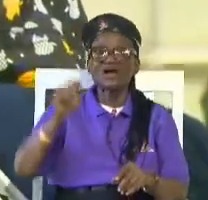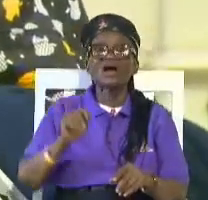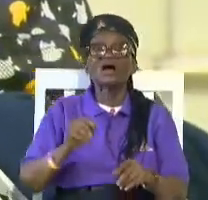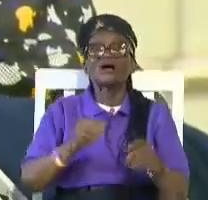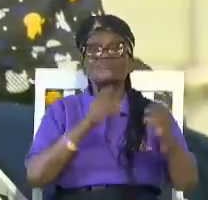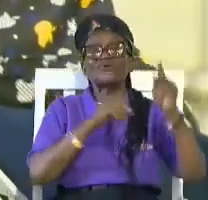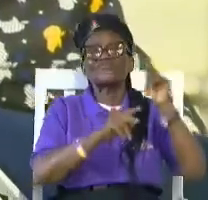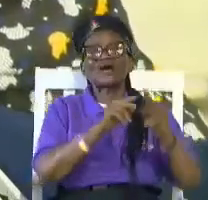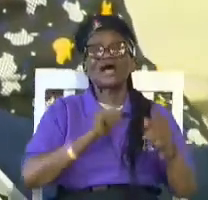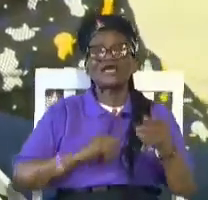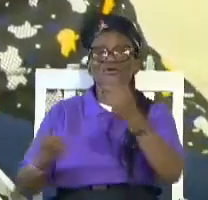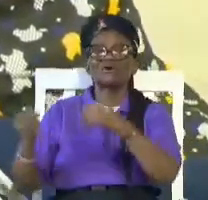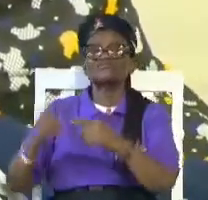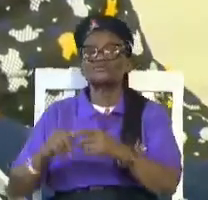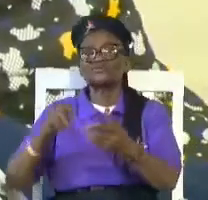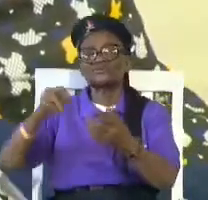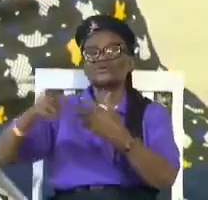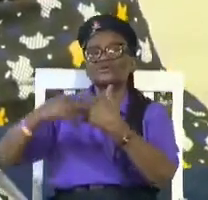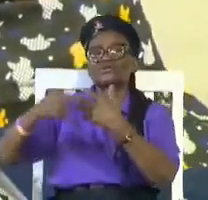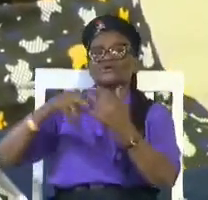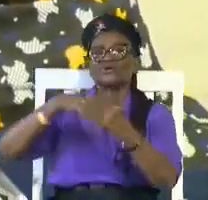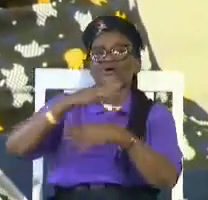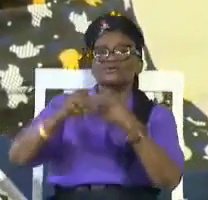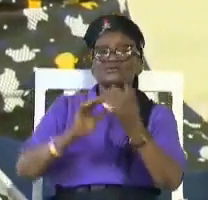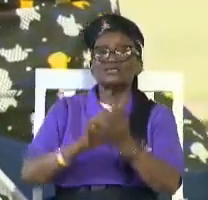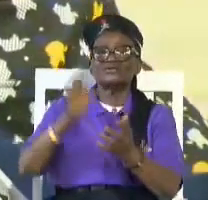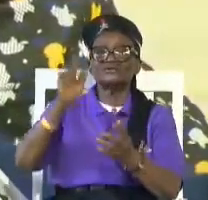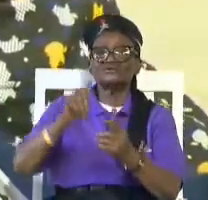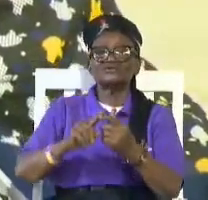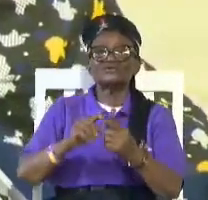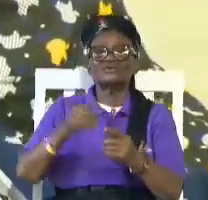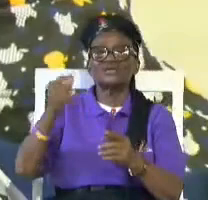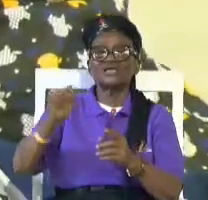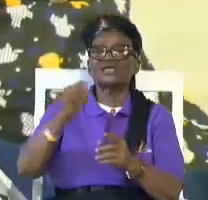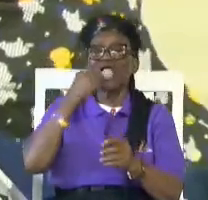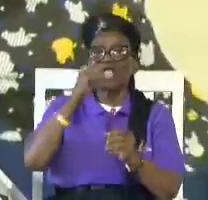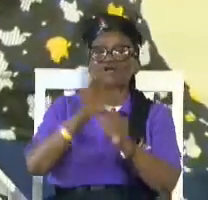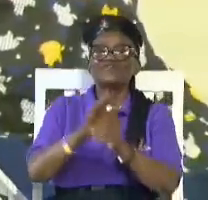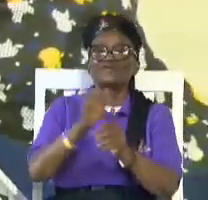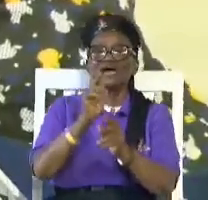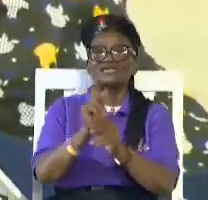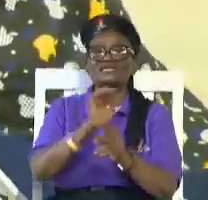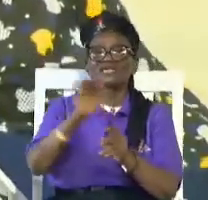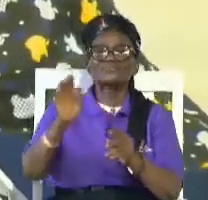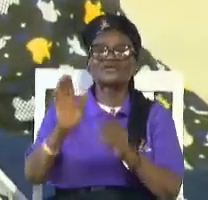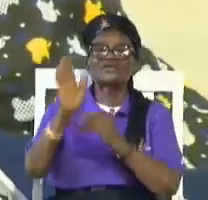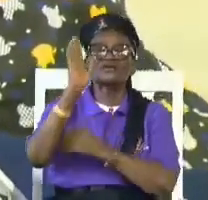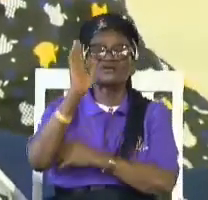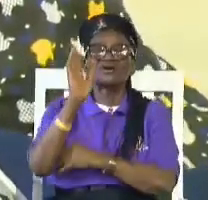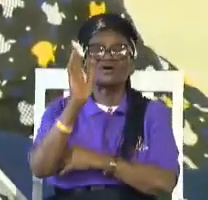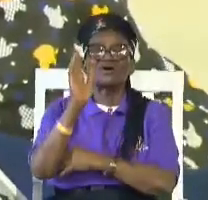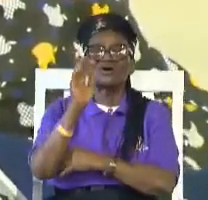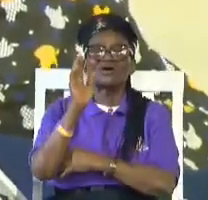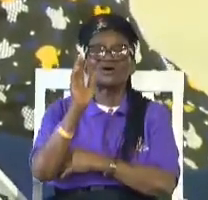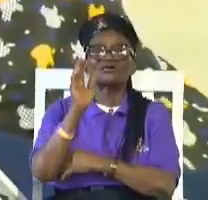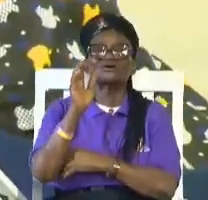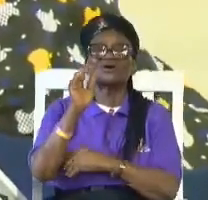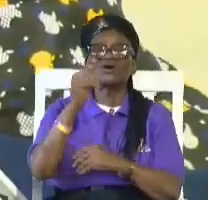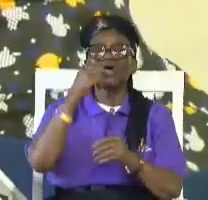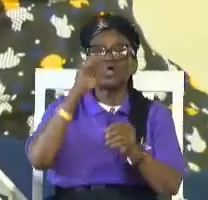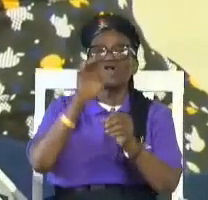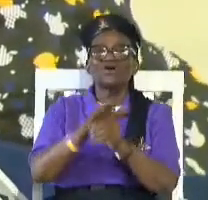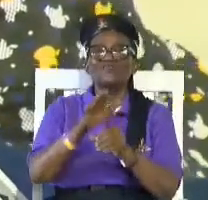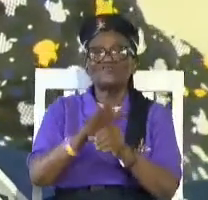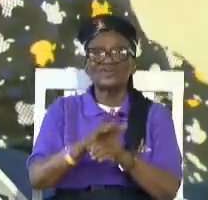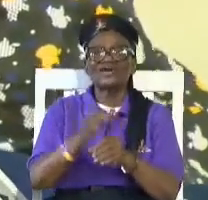to return all the glory to the covenant-keeping God. God broke the barrenness of 8 years in